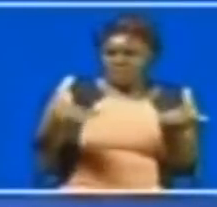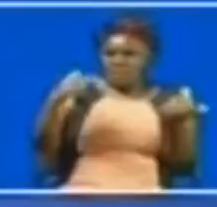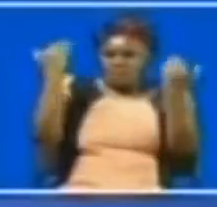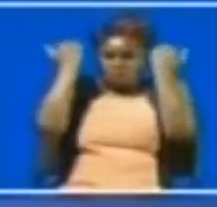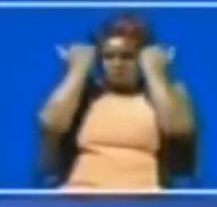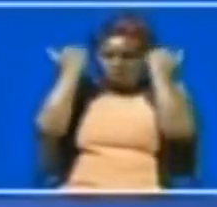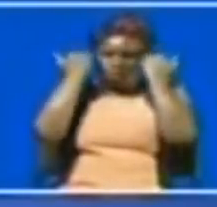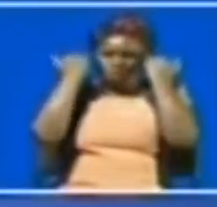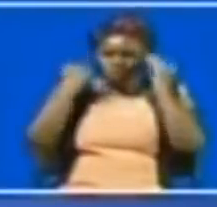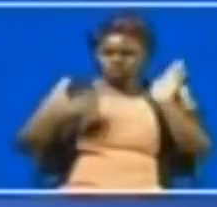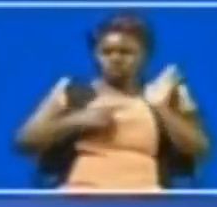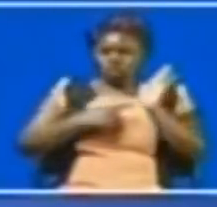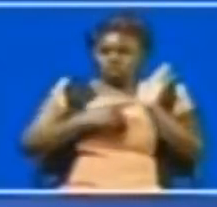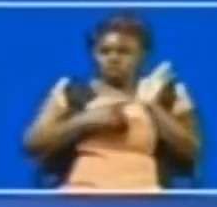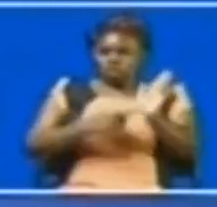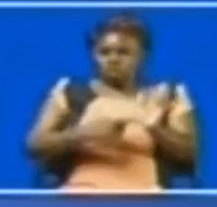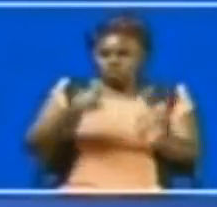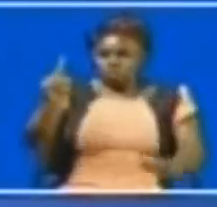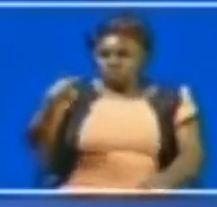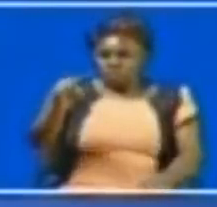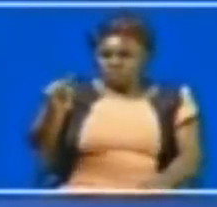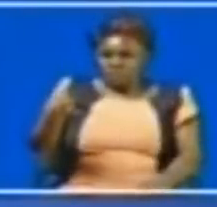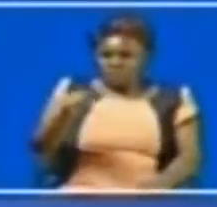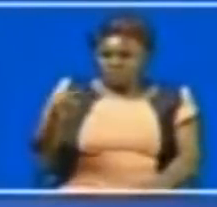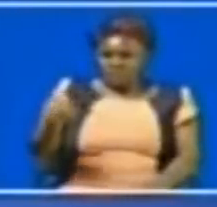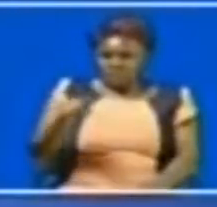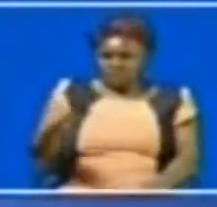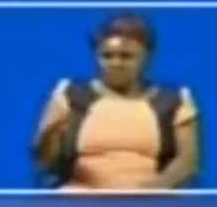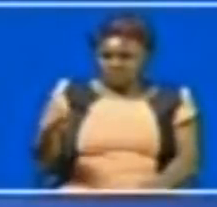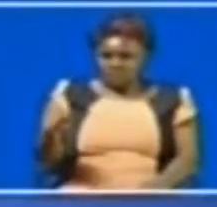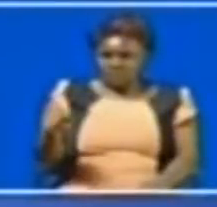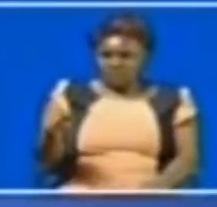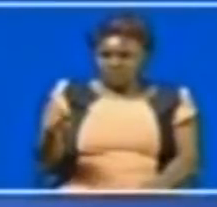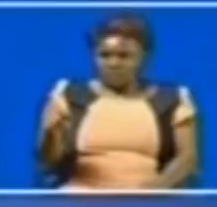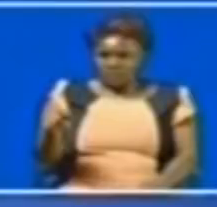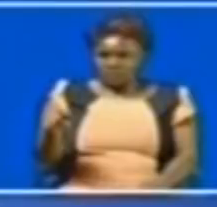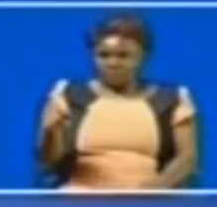court highlighted as irregularities and illegalities,